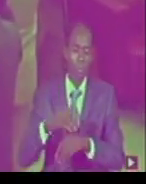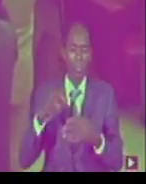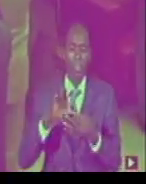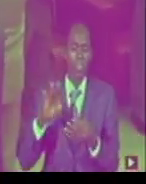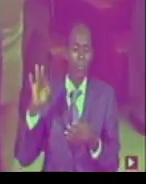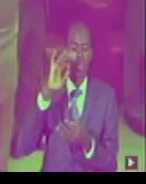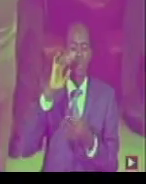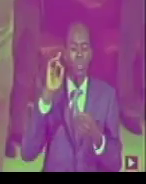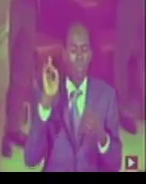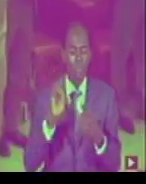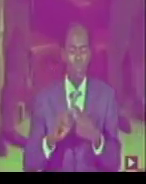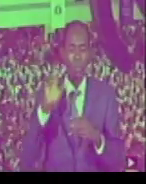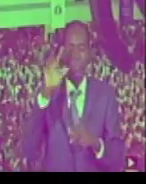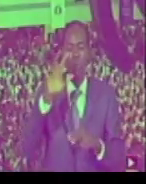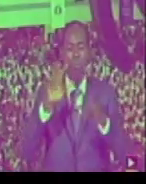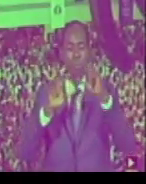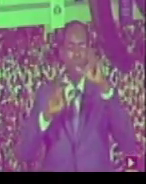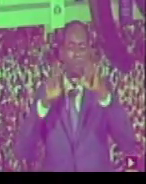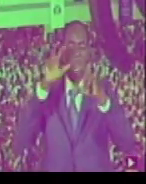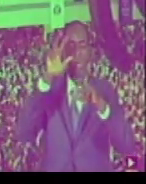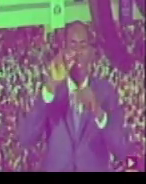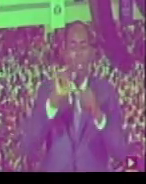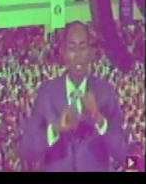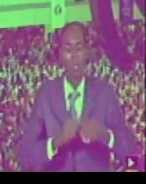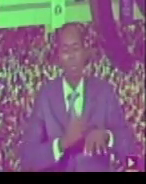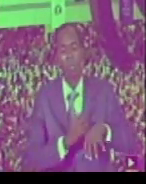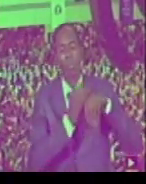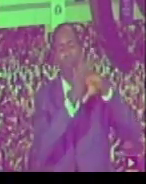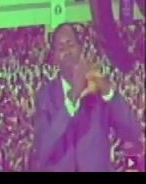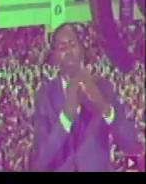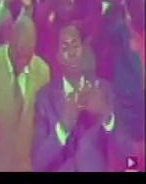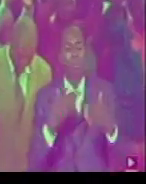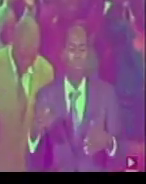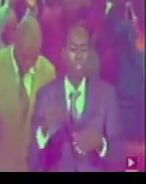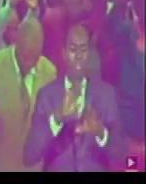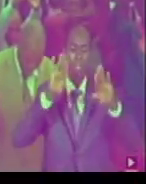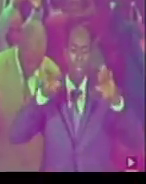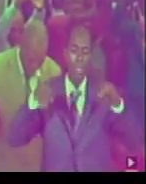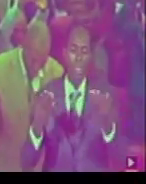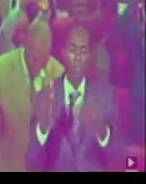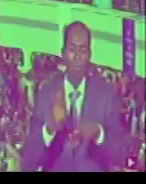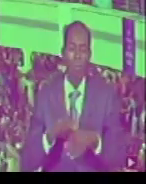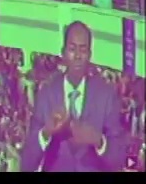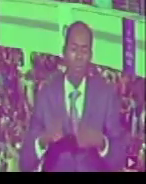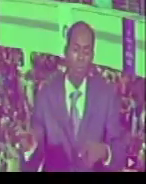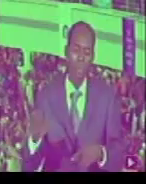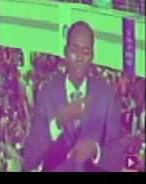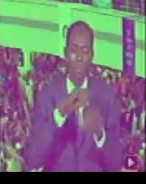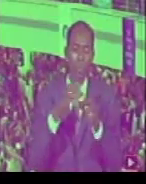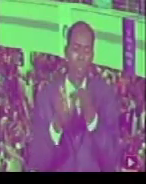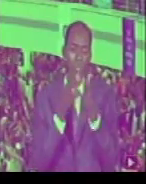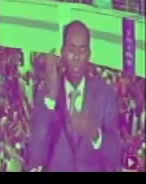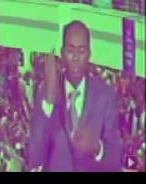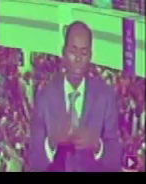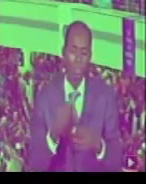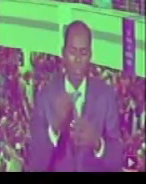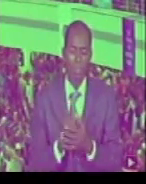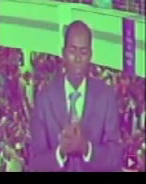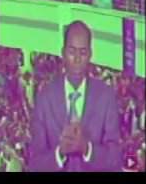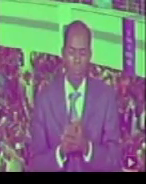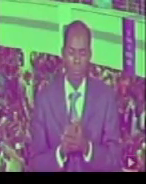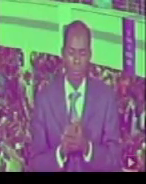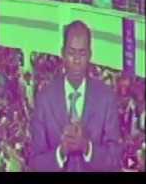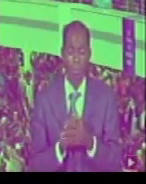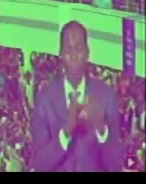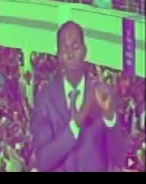spirit to climb every mountain before them, give unto them in Jesus' name. Lord,